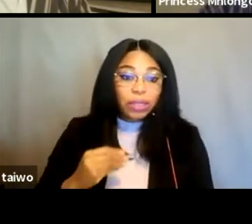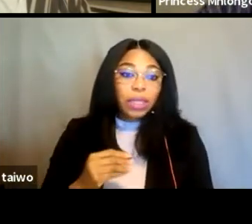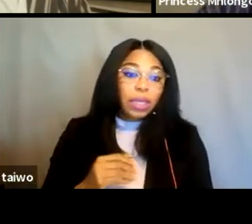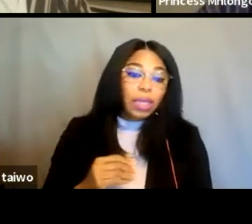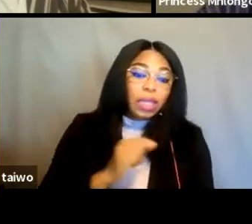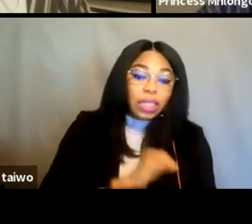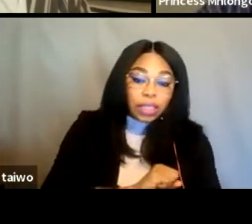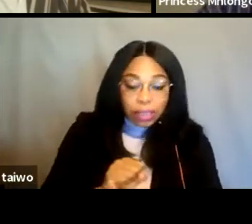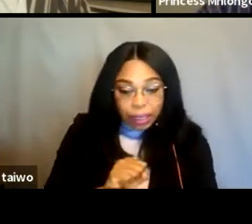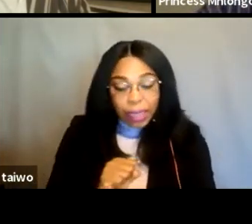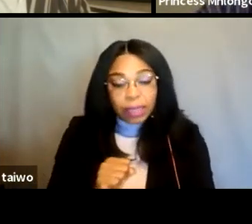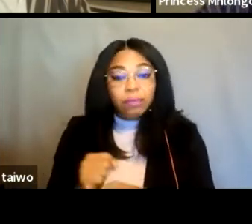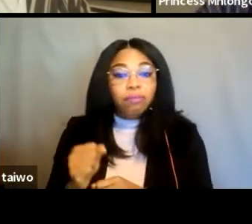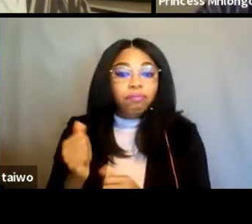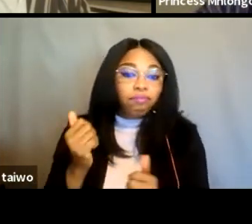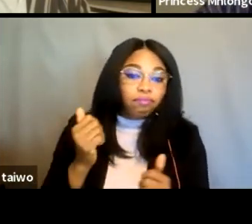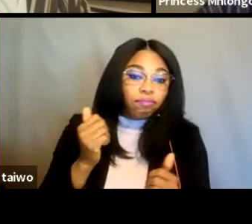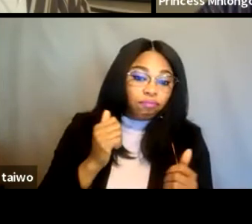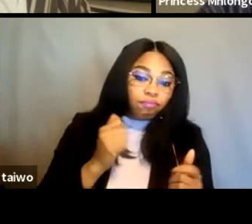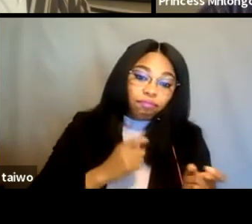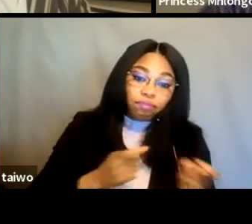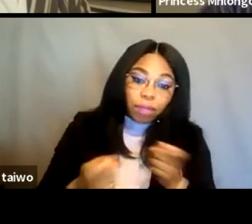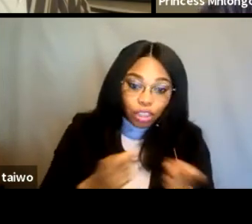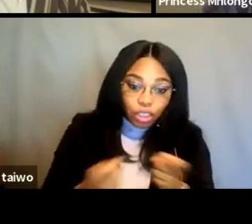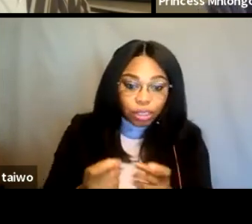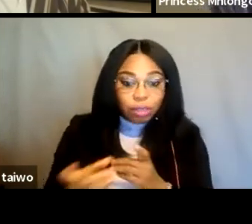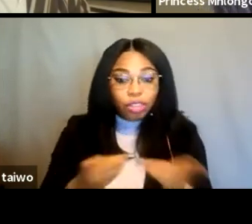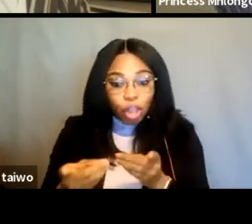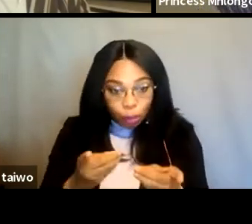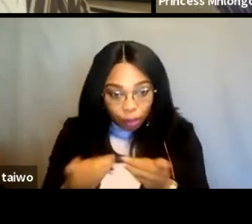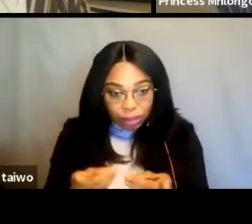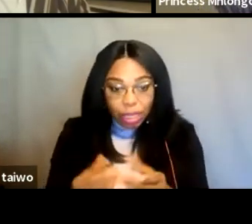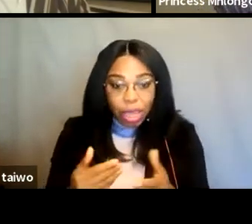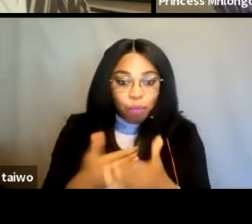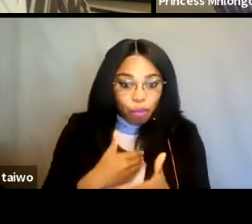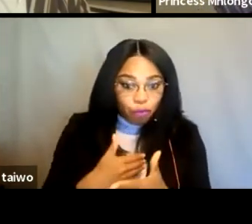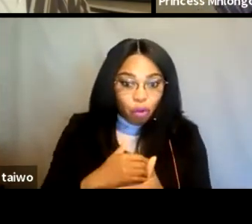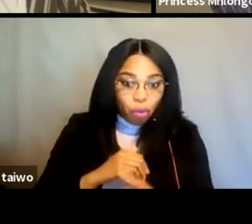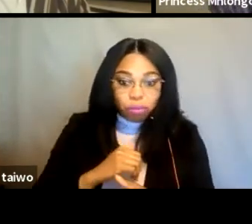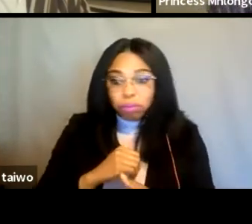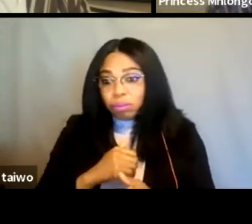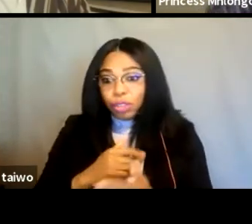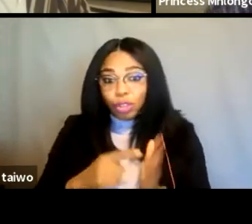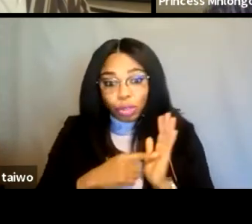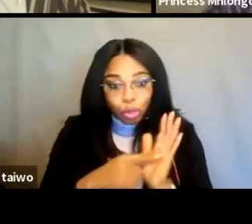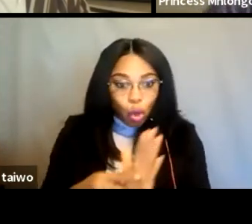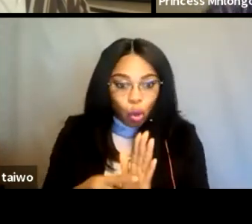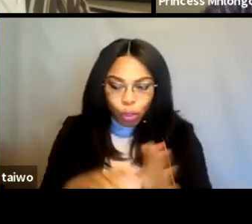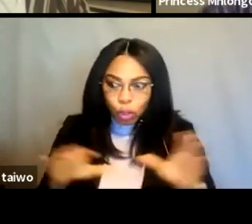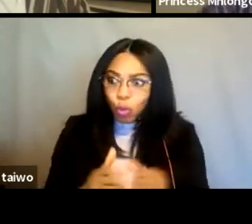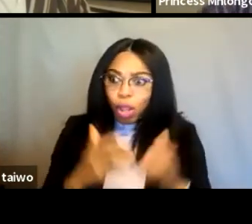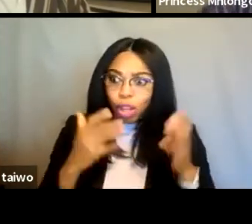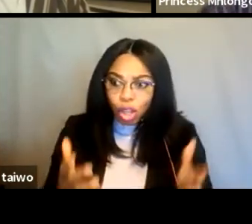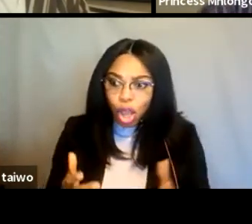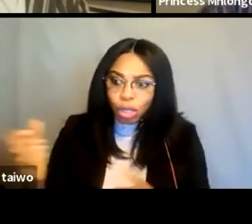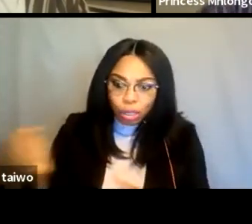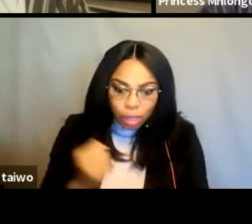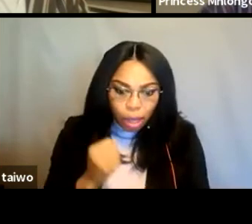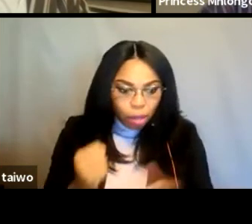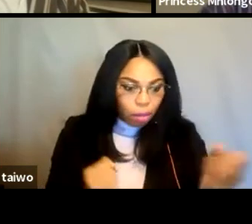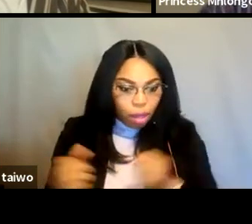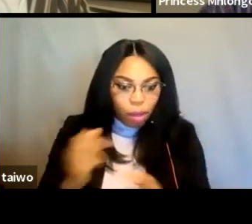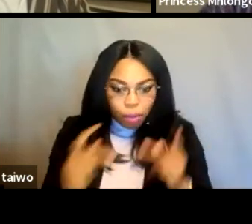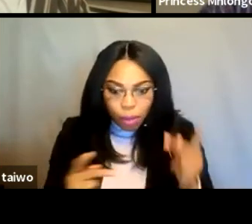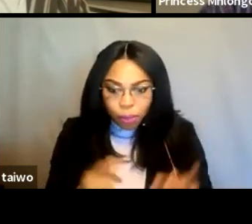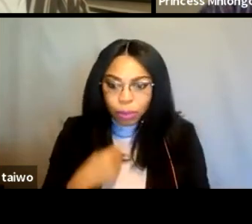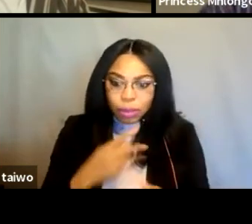and directing, you know, before the play even goes on stage, we do a lot. We bring people in to tear the play down. You know, does